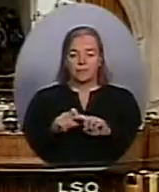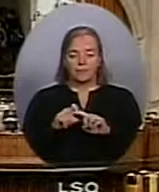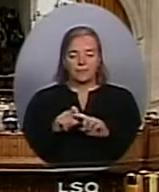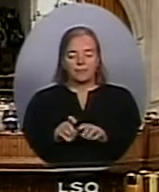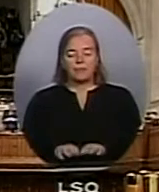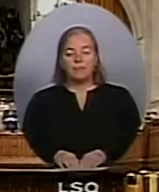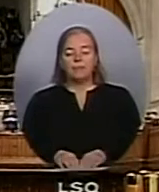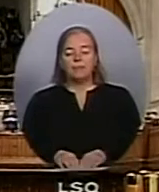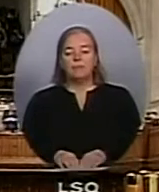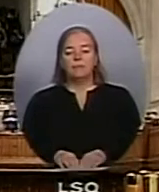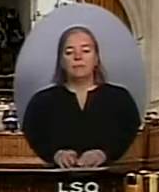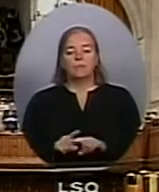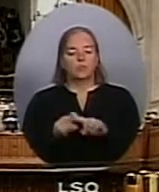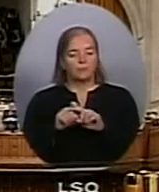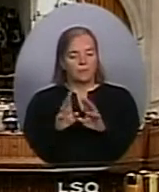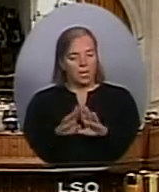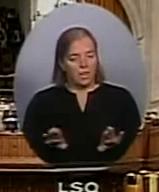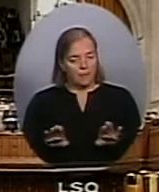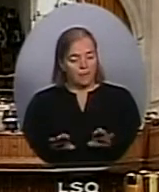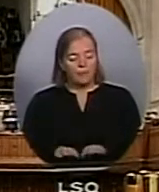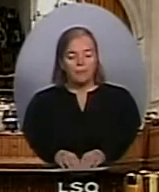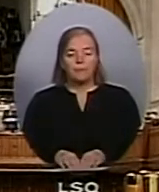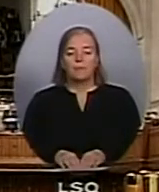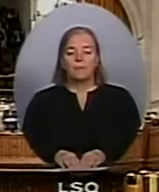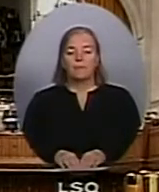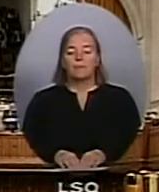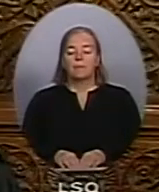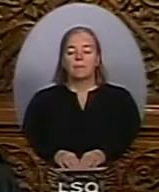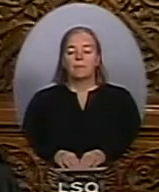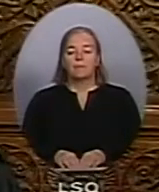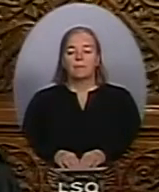Order. This